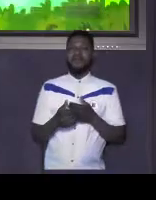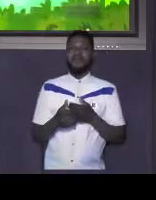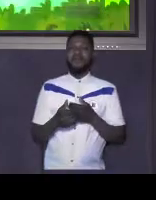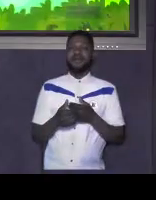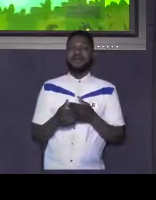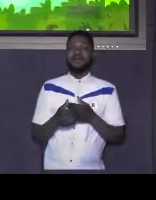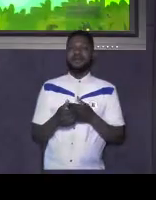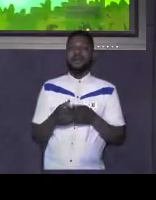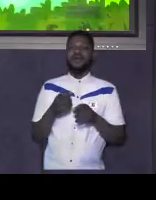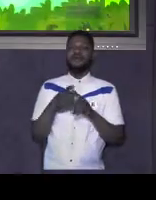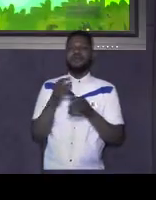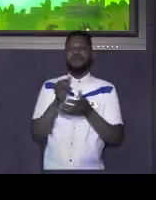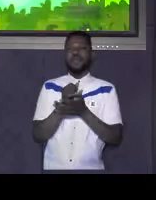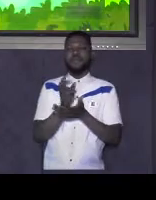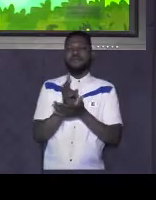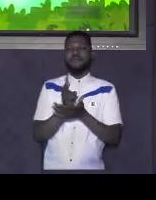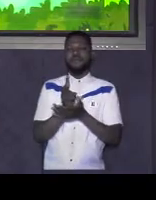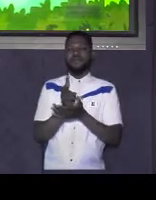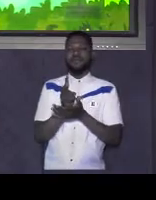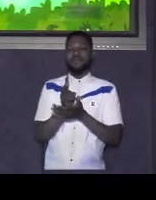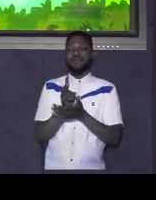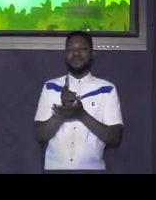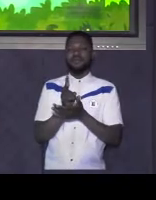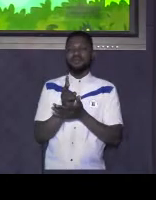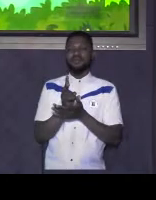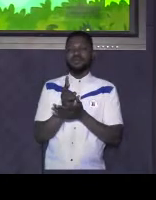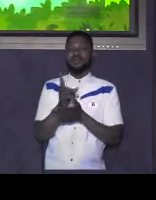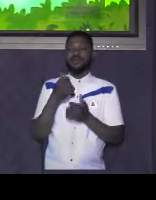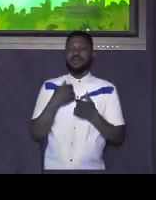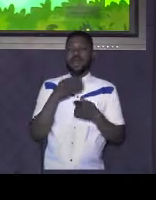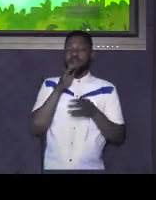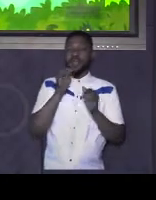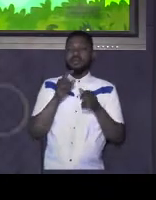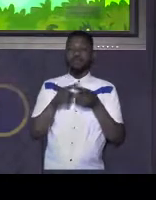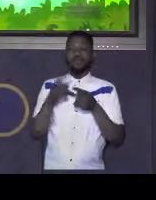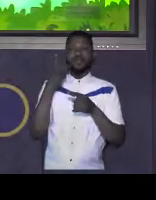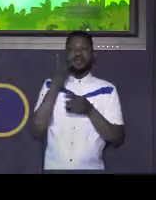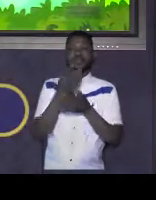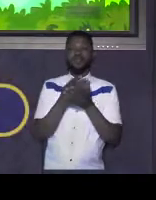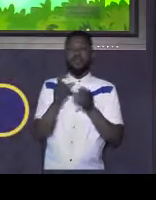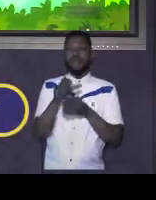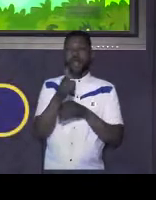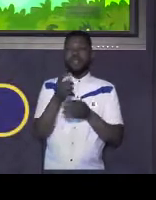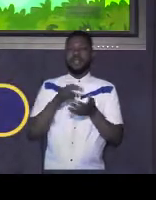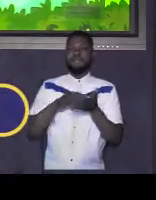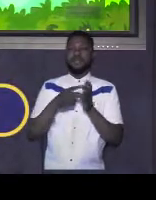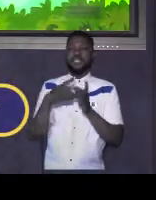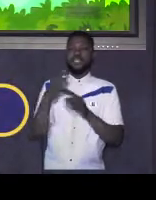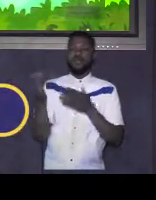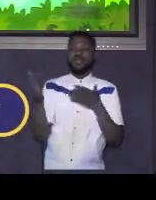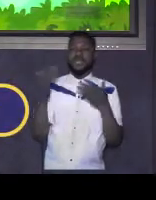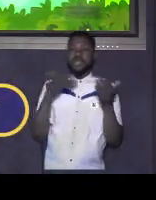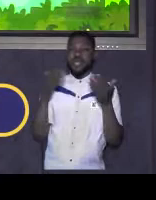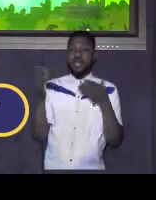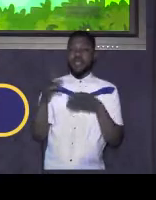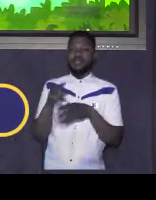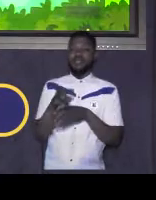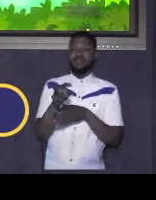Welcome back. From that video, you have been able to see some other means of